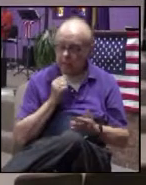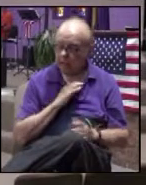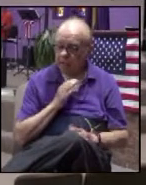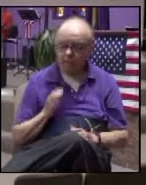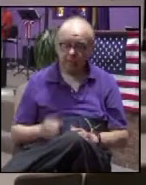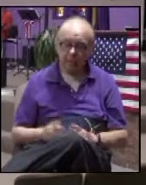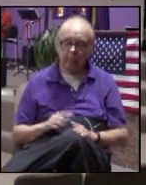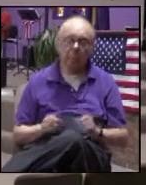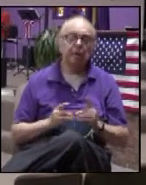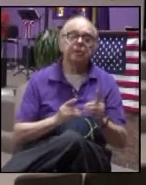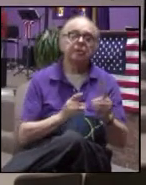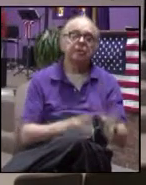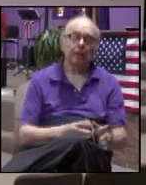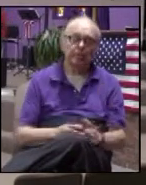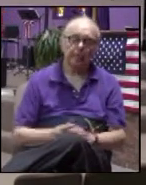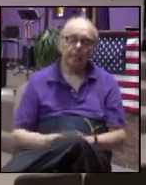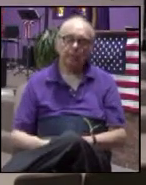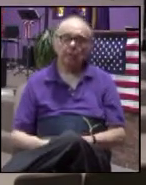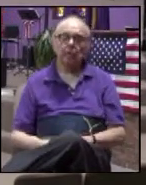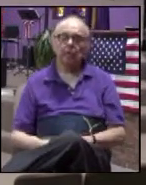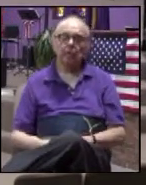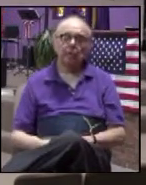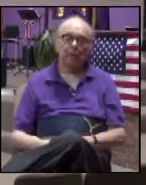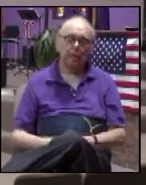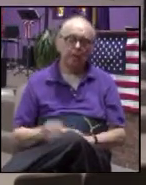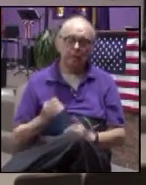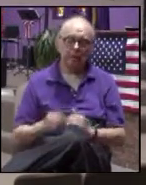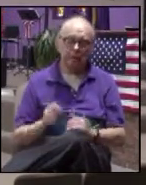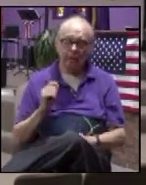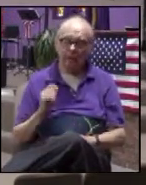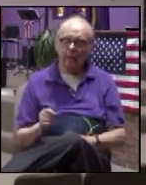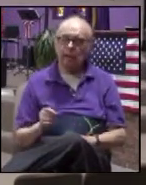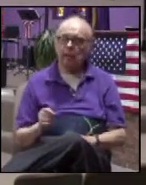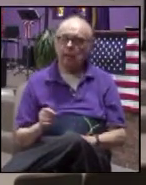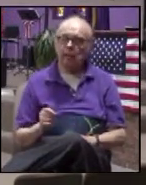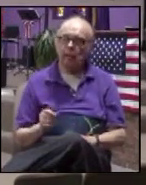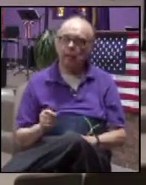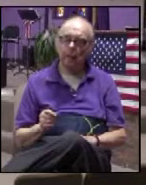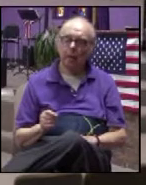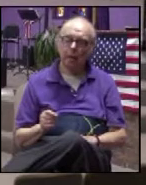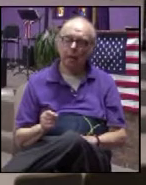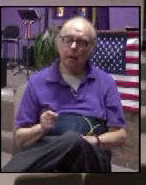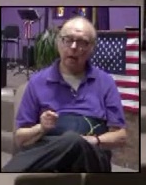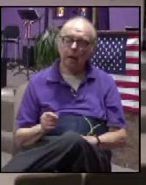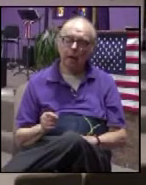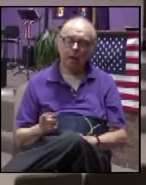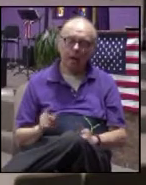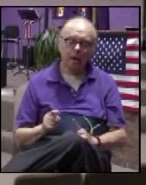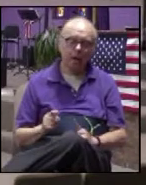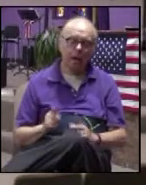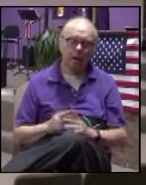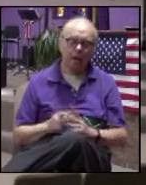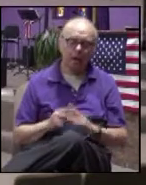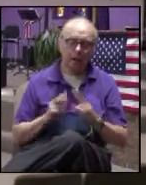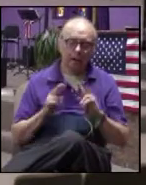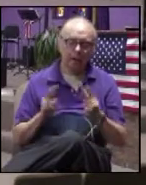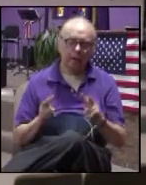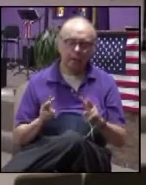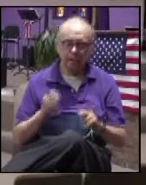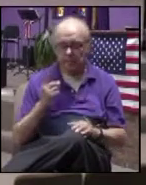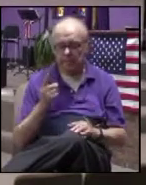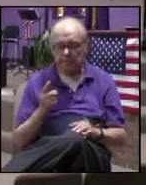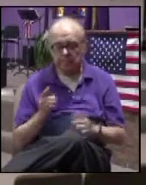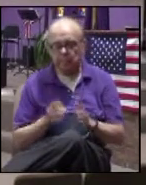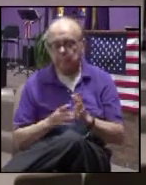but a disciple? So our last point is this. And when you begin to look at it, you'll begin to understand